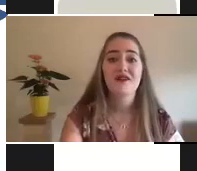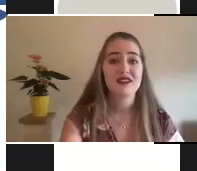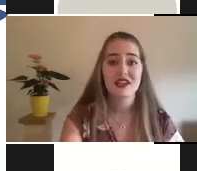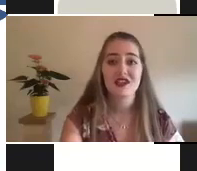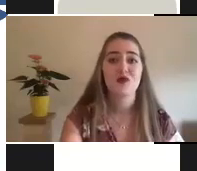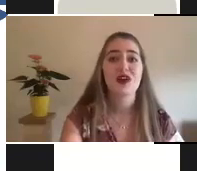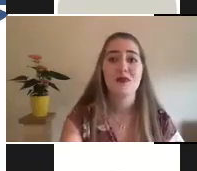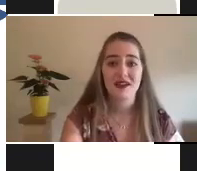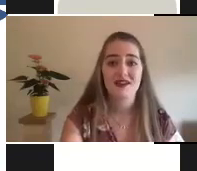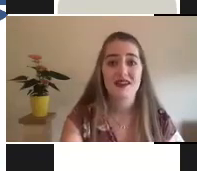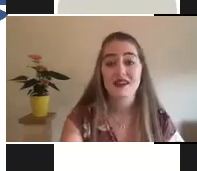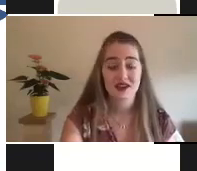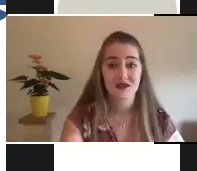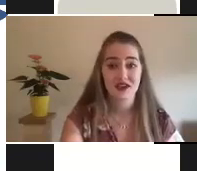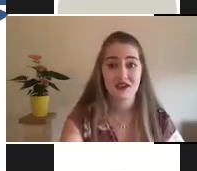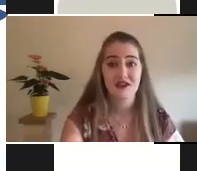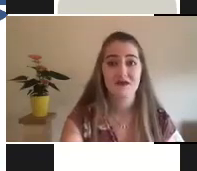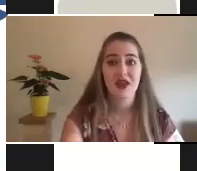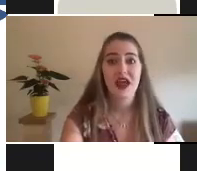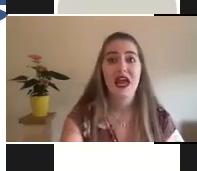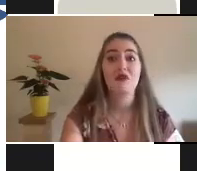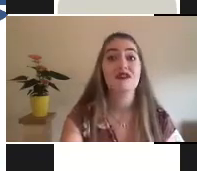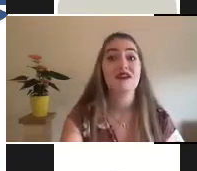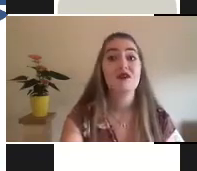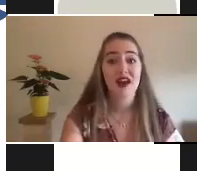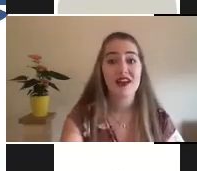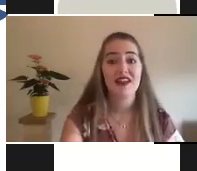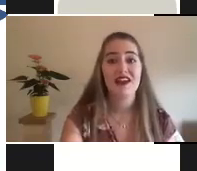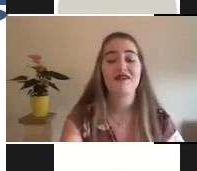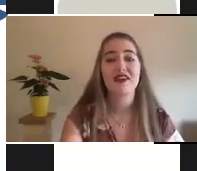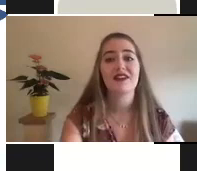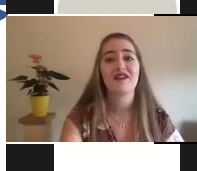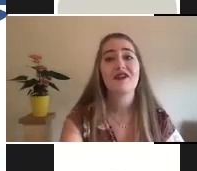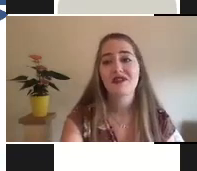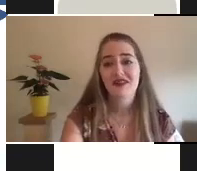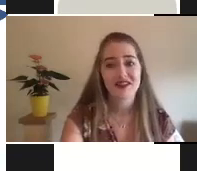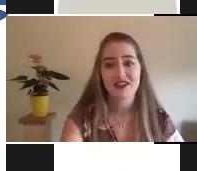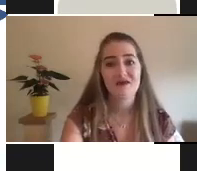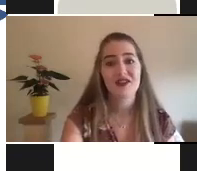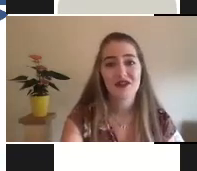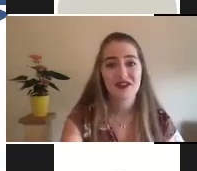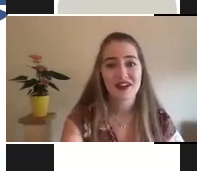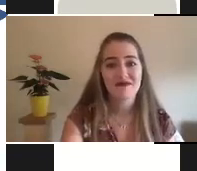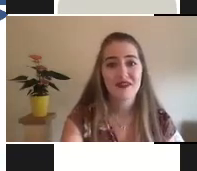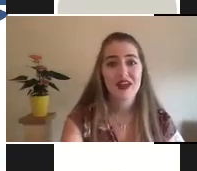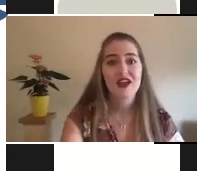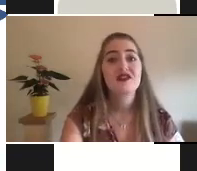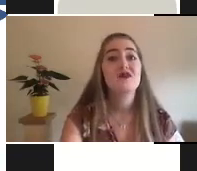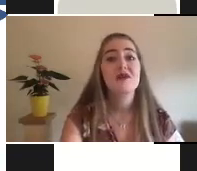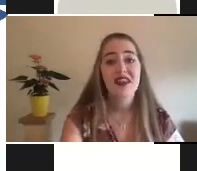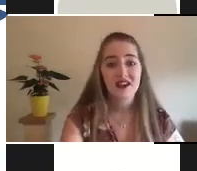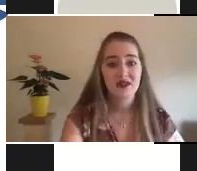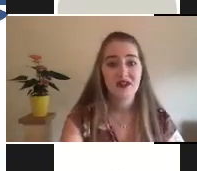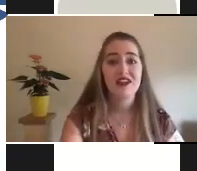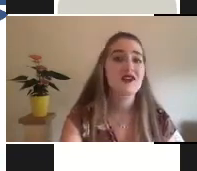Genuine conversations work best in these situations. And when done right, they can feel like a phone conversation with an old friend. So